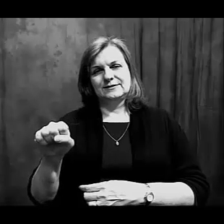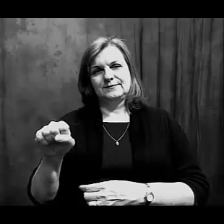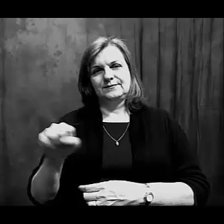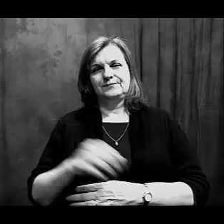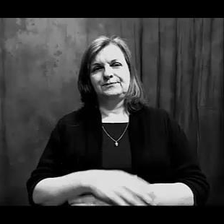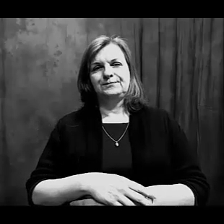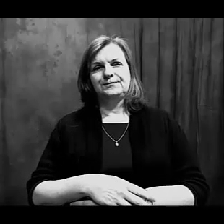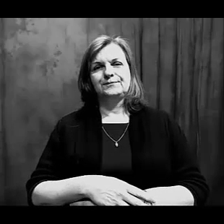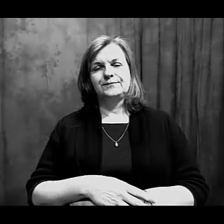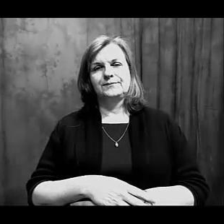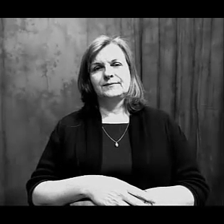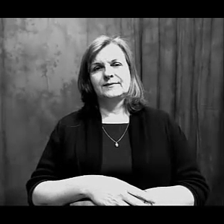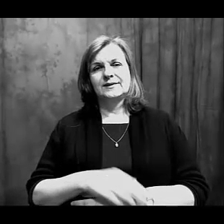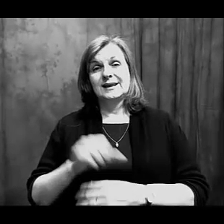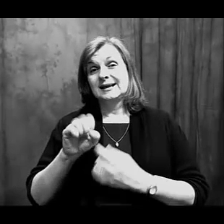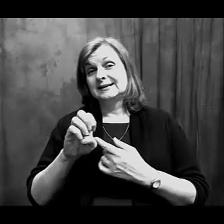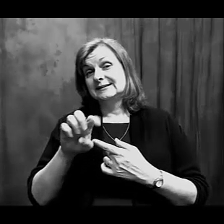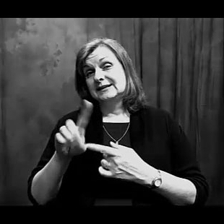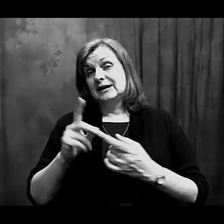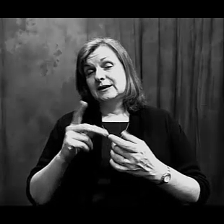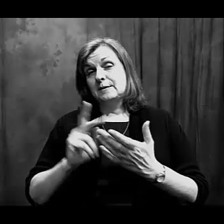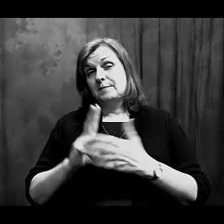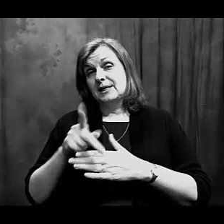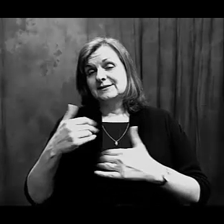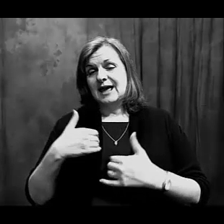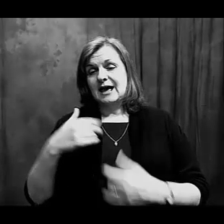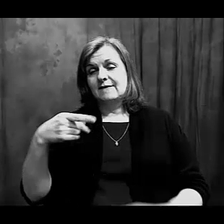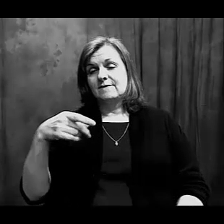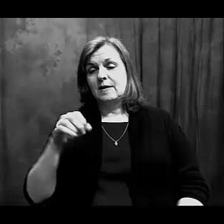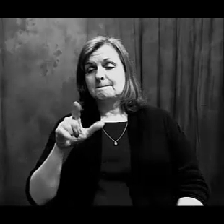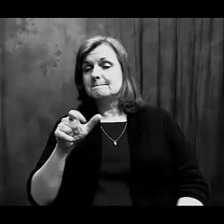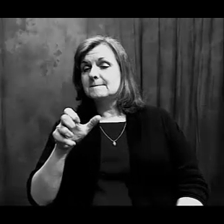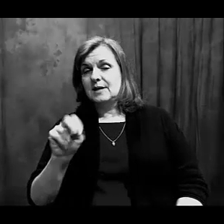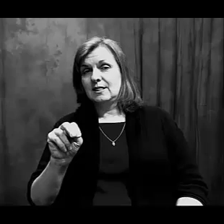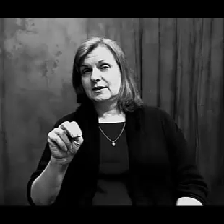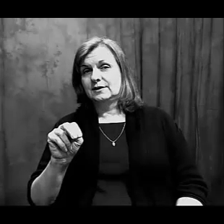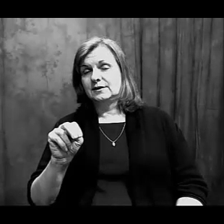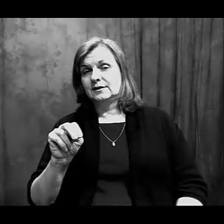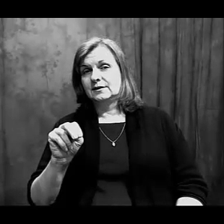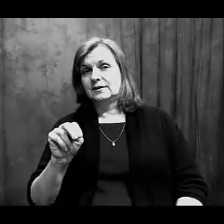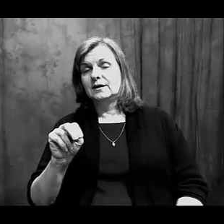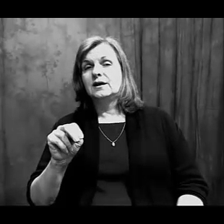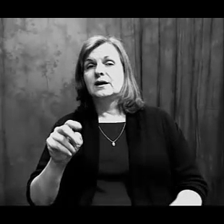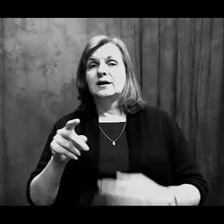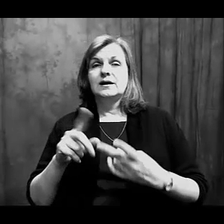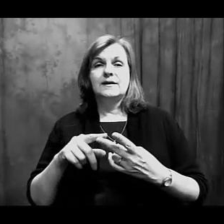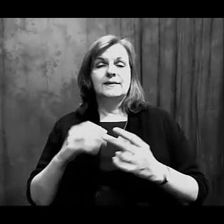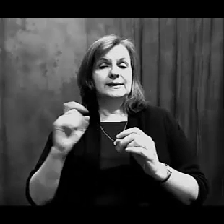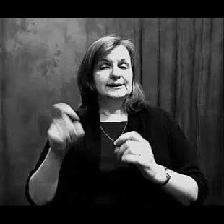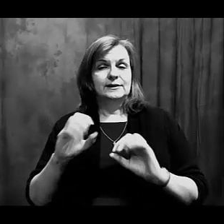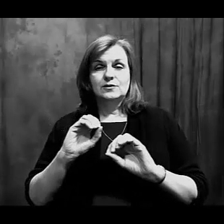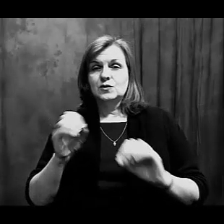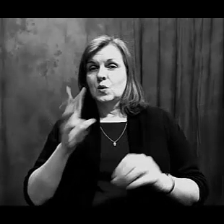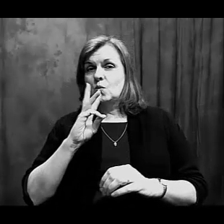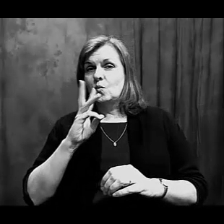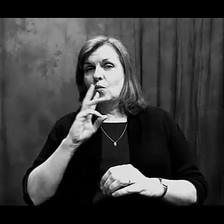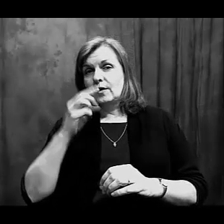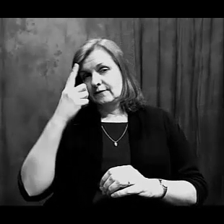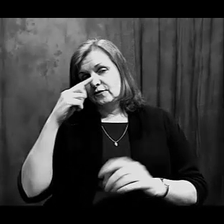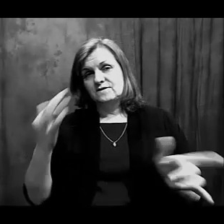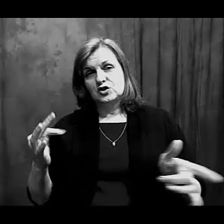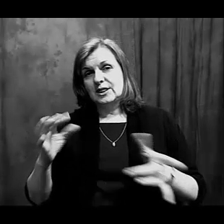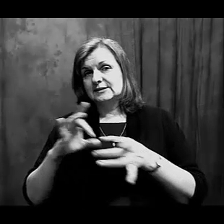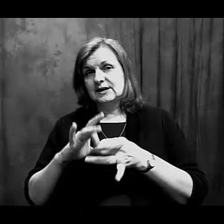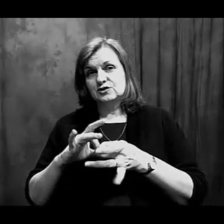seeds. So these seed plants, as I mentioned, they'll have pollen so we can increase dispersal. They're going to need